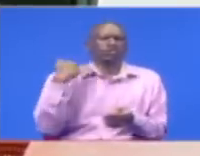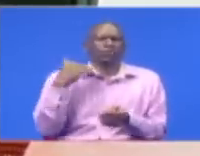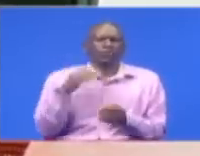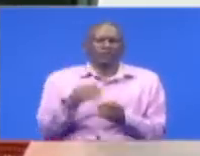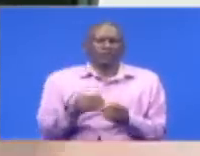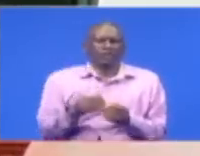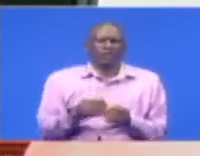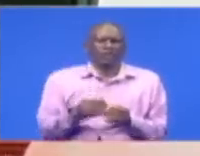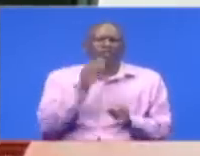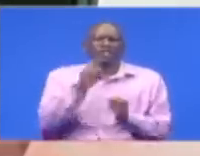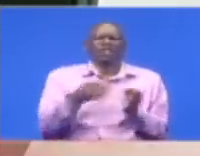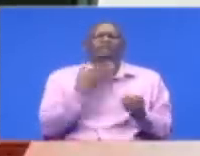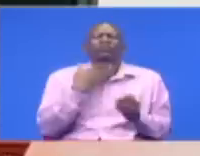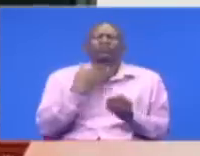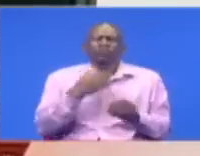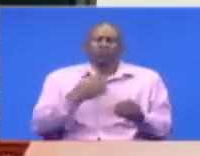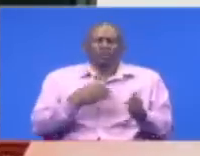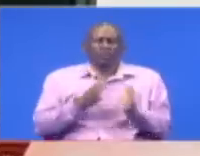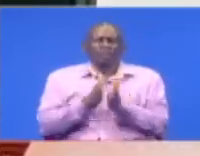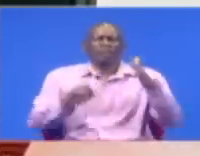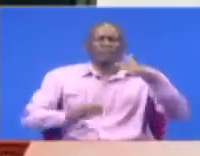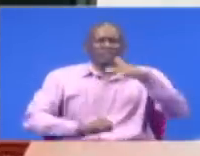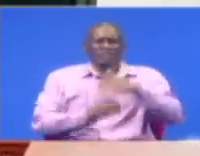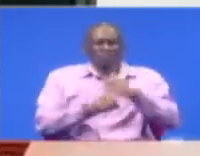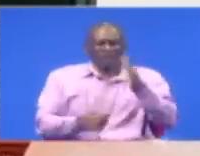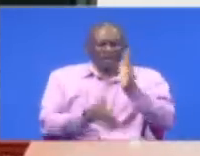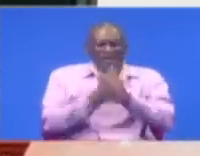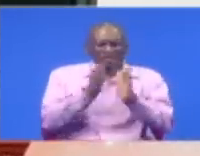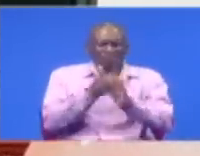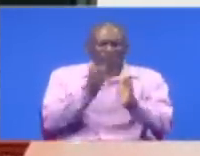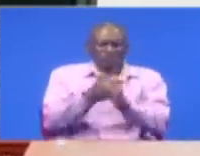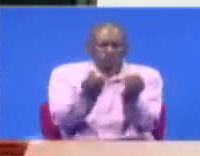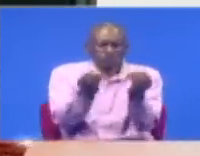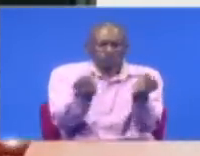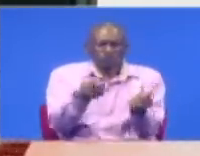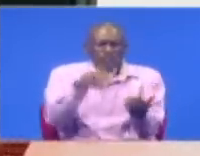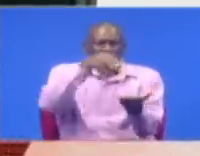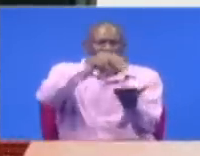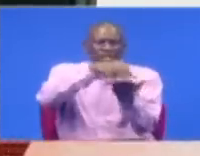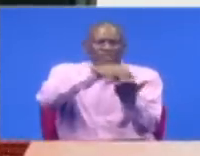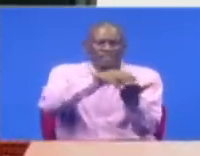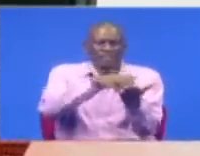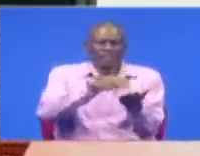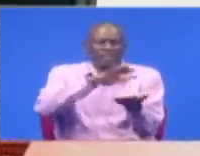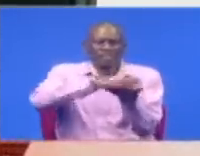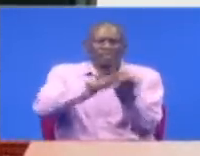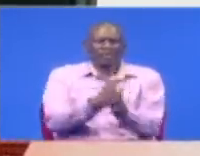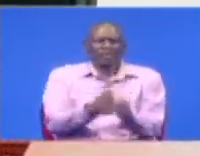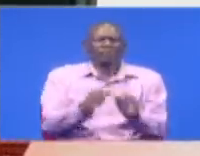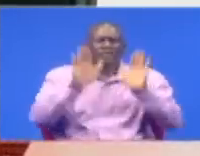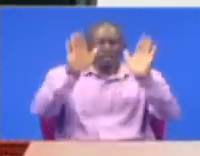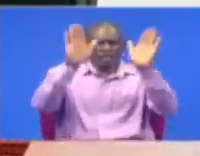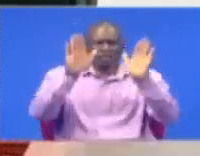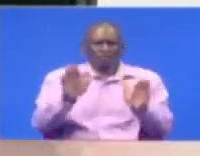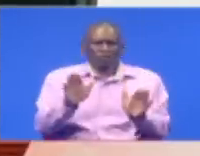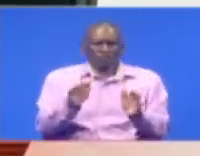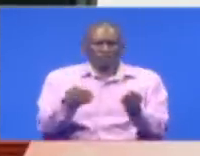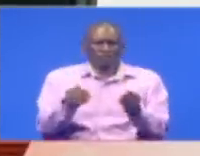wish to get public support, expeditious disposal of cases becomes a very important